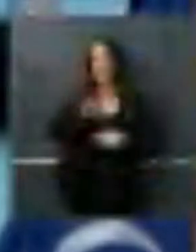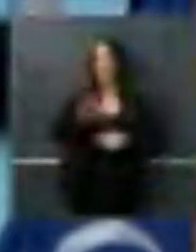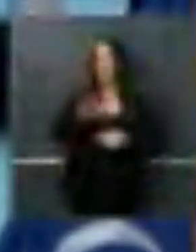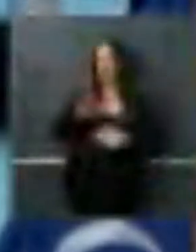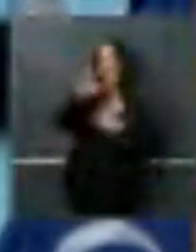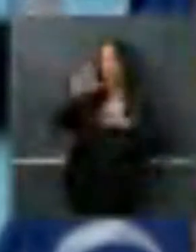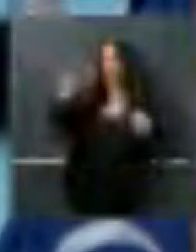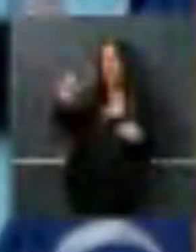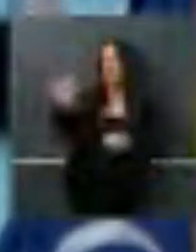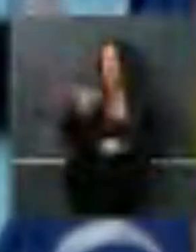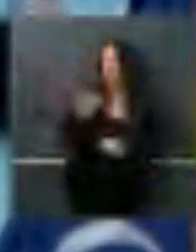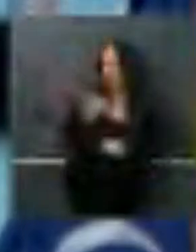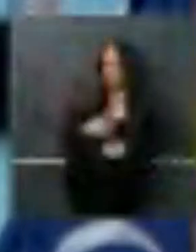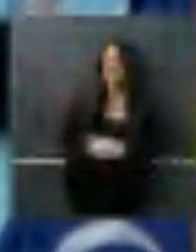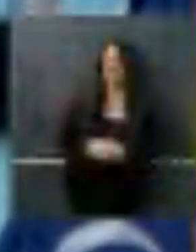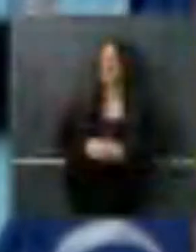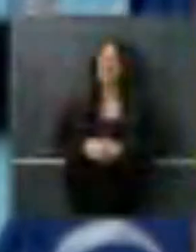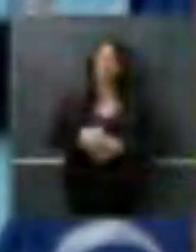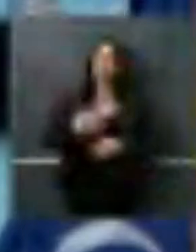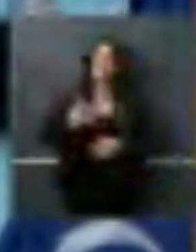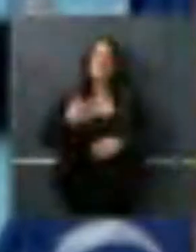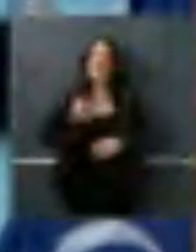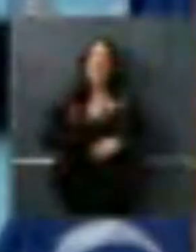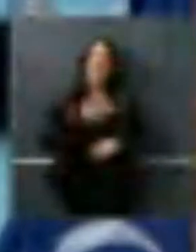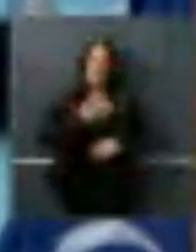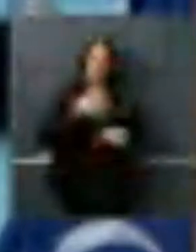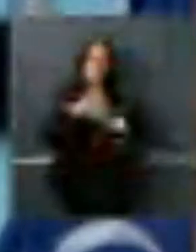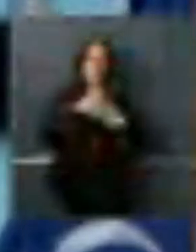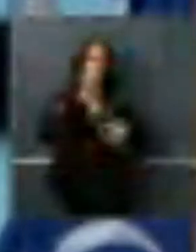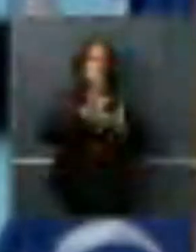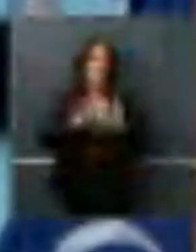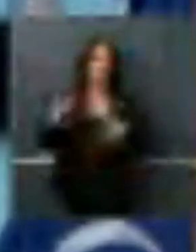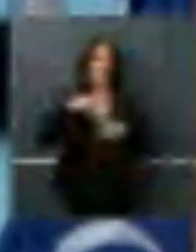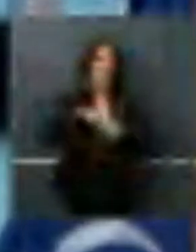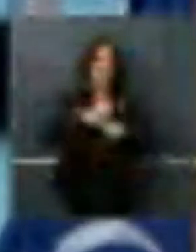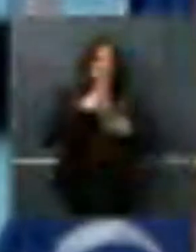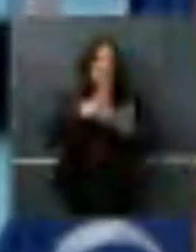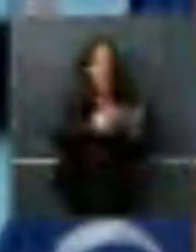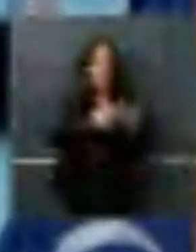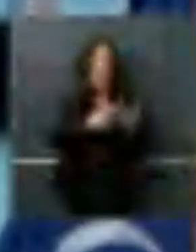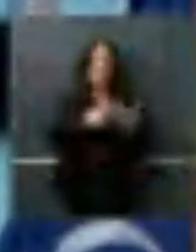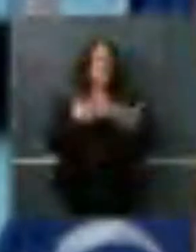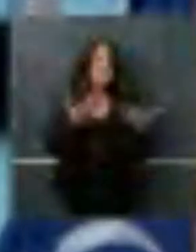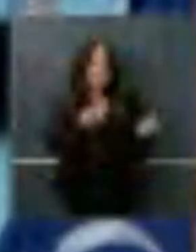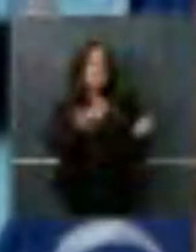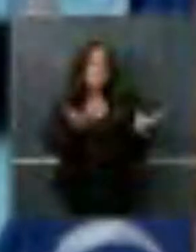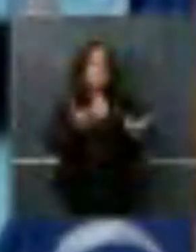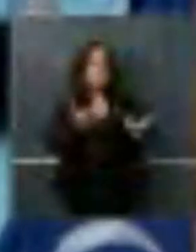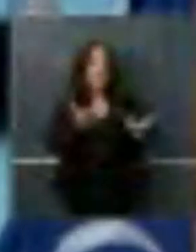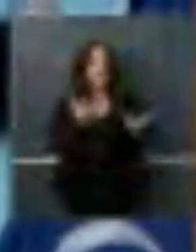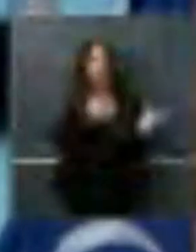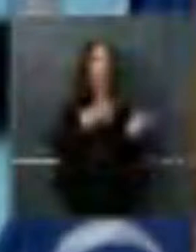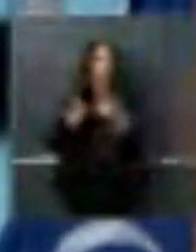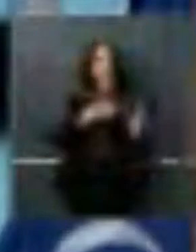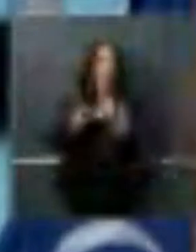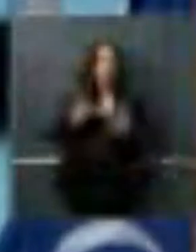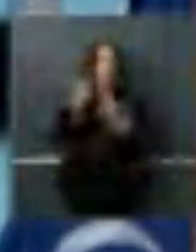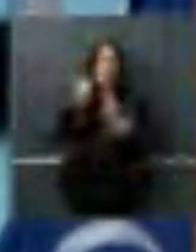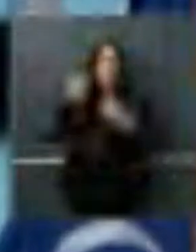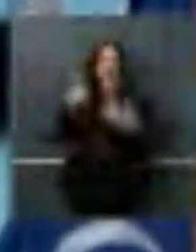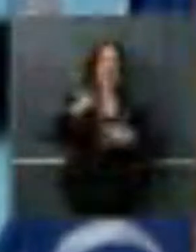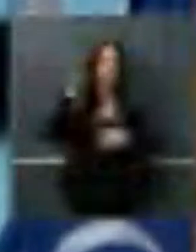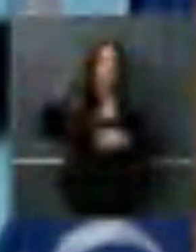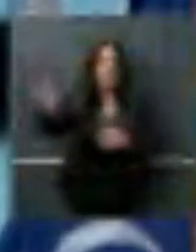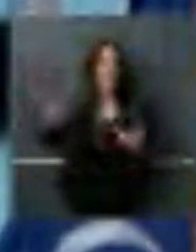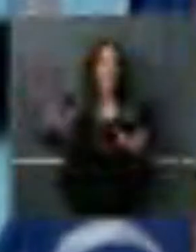to directly answer the question you just asked today. We didn't wait for the question. We tried to preempt it. Even a few weeks ago